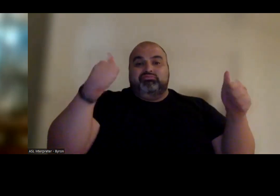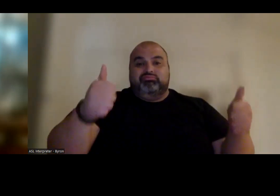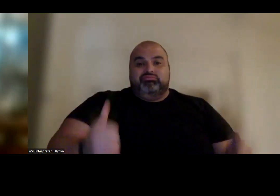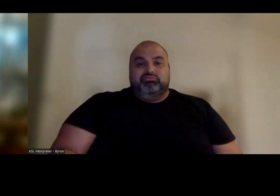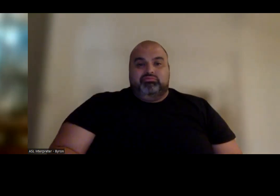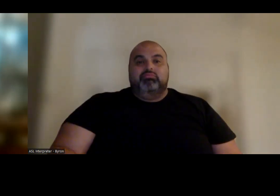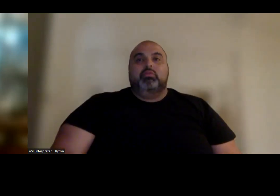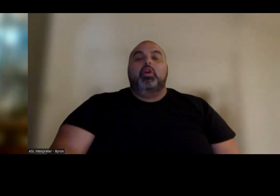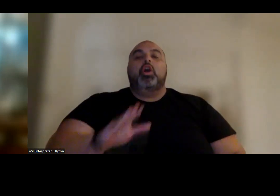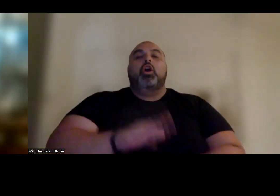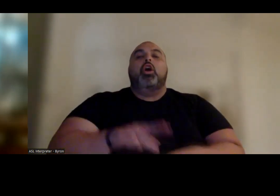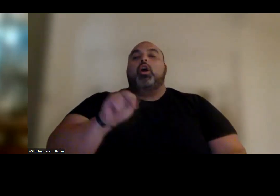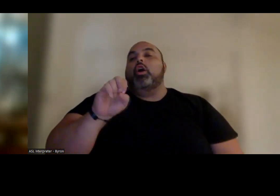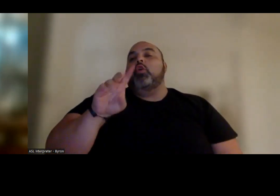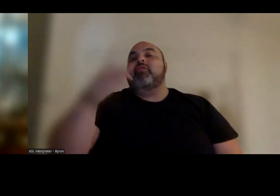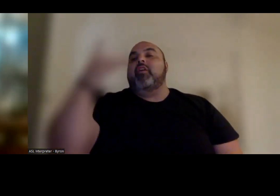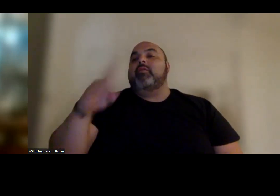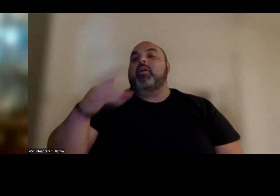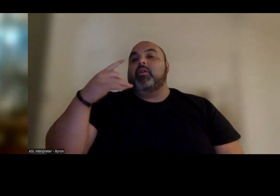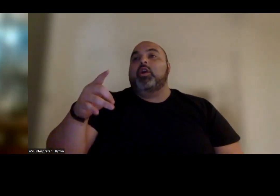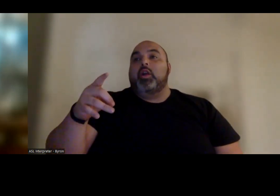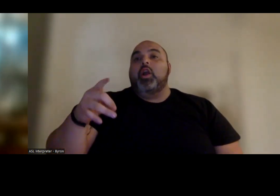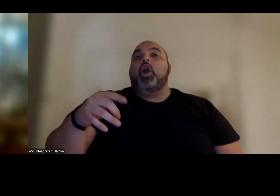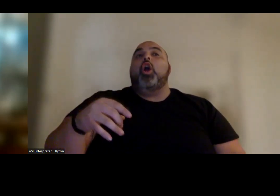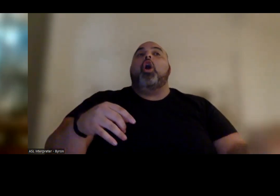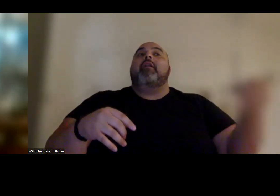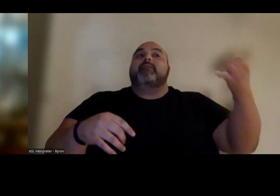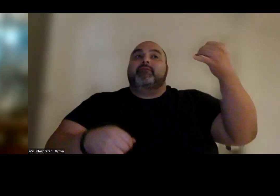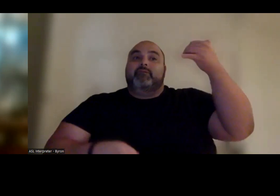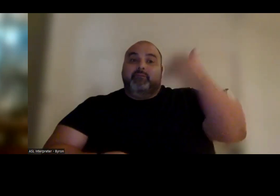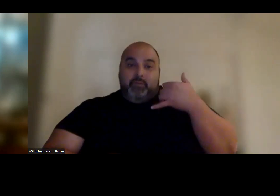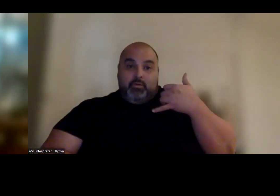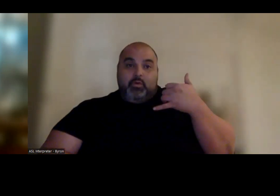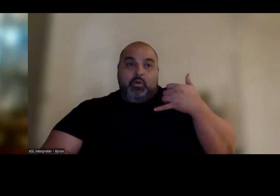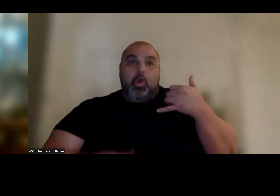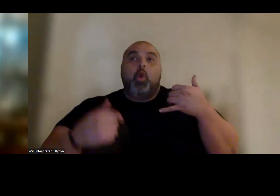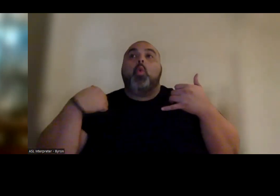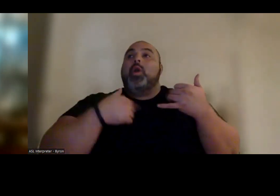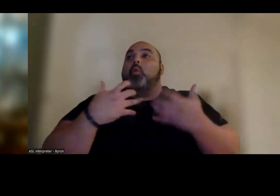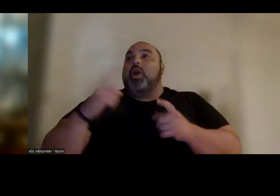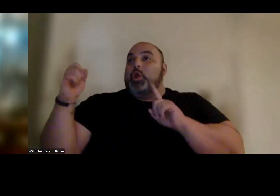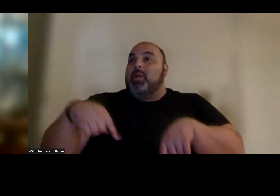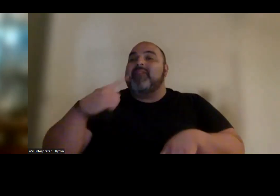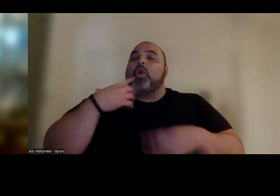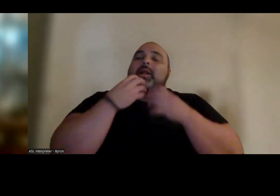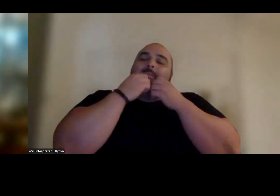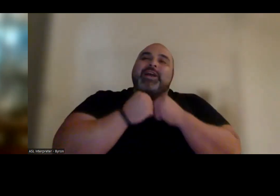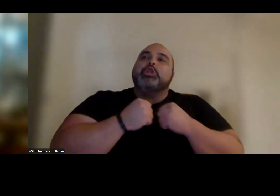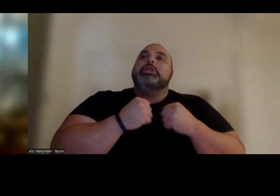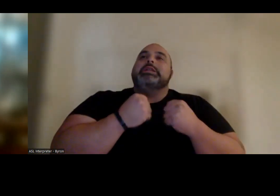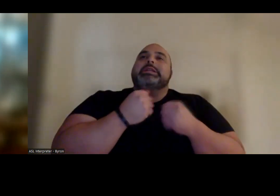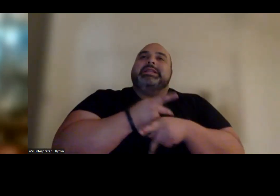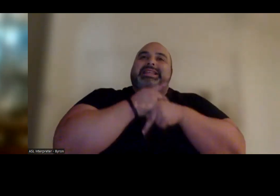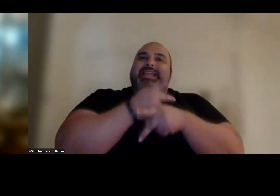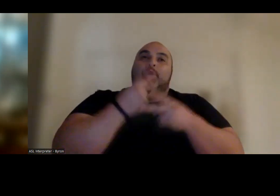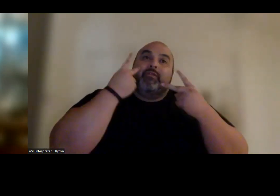On November 18, as if they were handing me a gift, I got a phone call saying we'd like you to come in for a compassionate care visit, which I